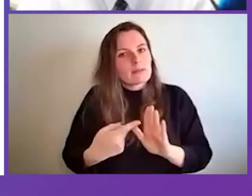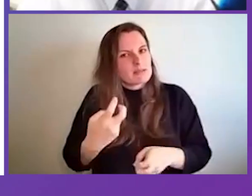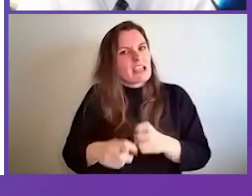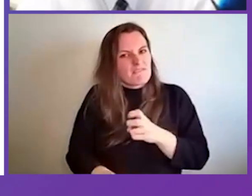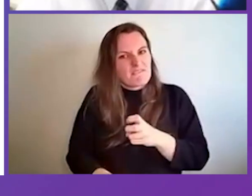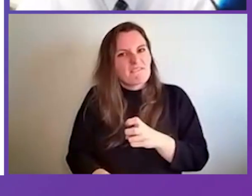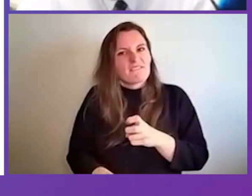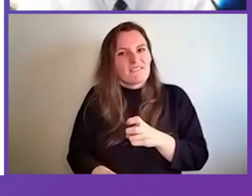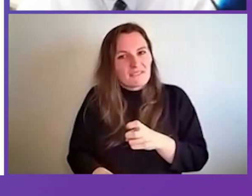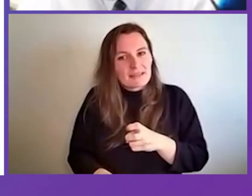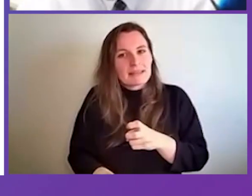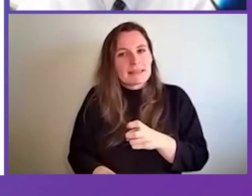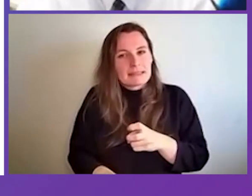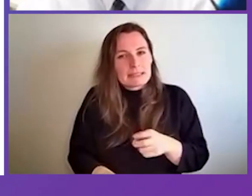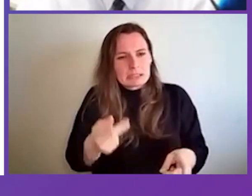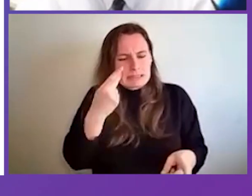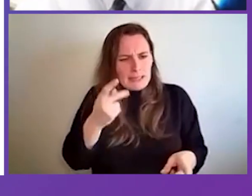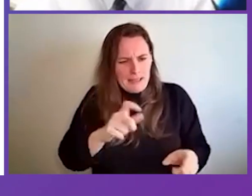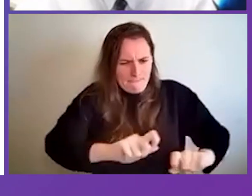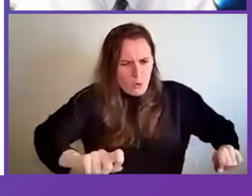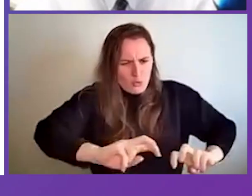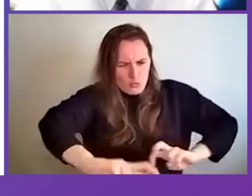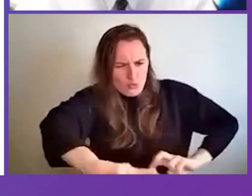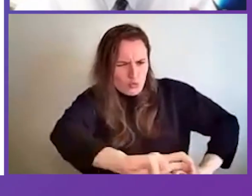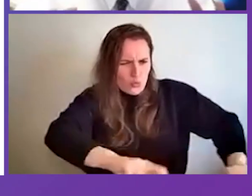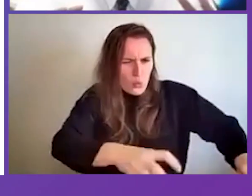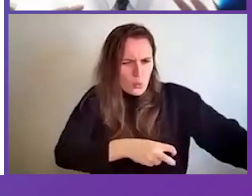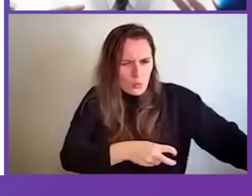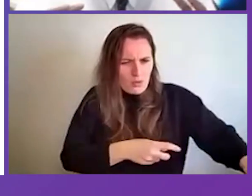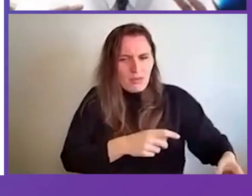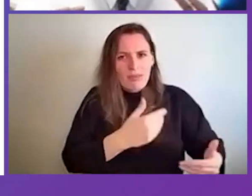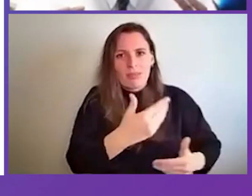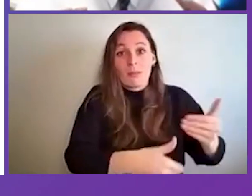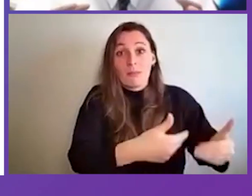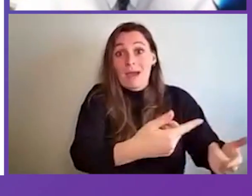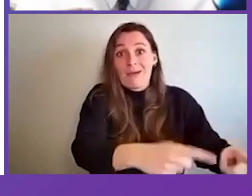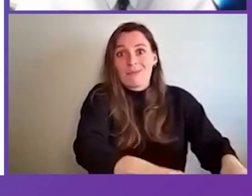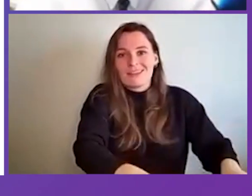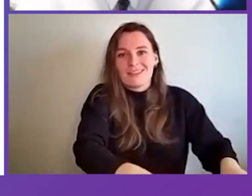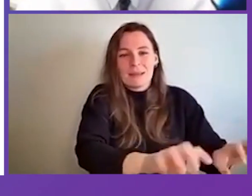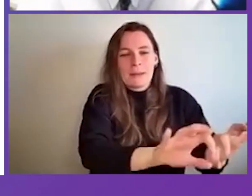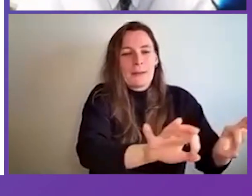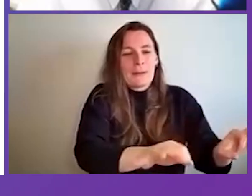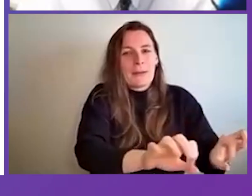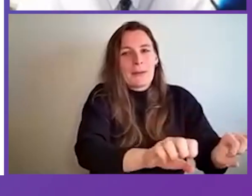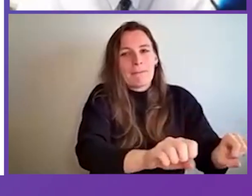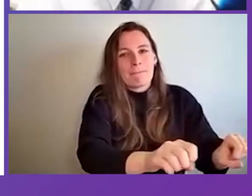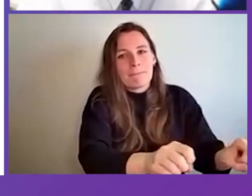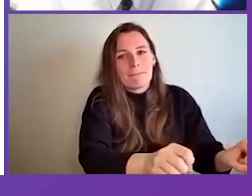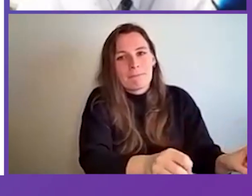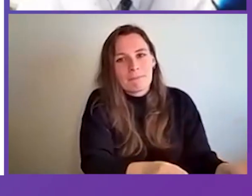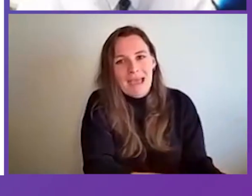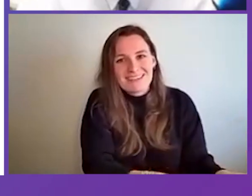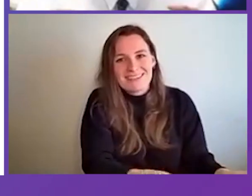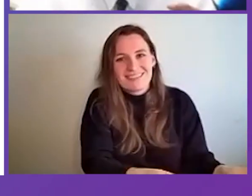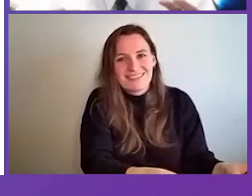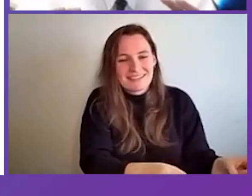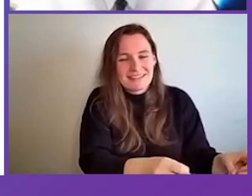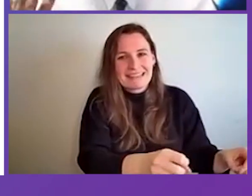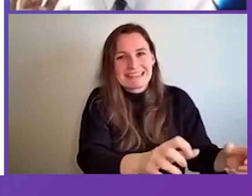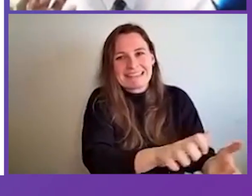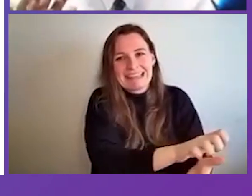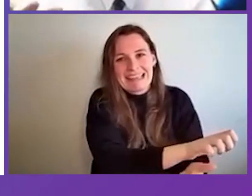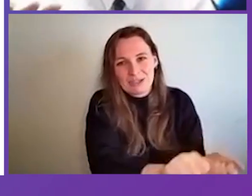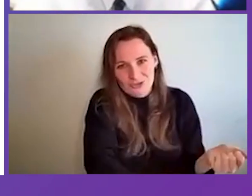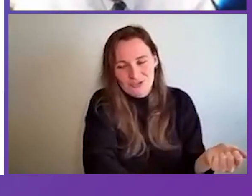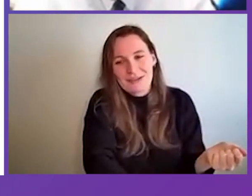some bending occurring. And so I think this is maybe one of the biggest findings that we have to share with you today, is